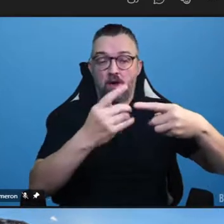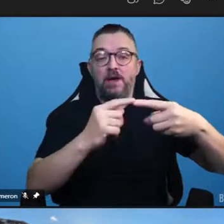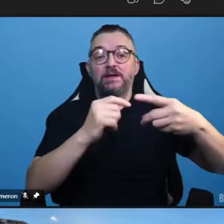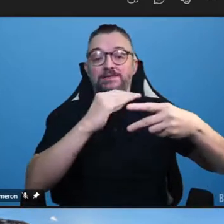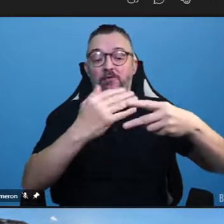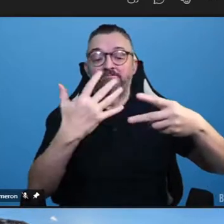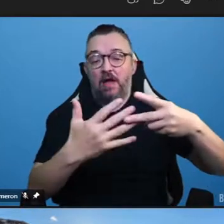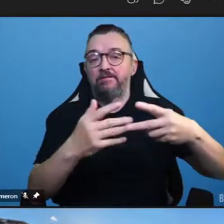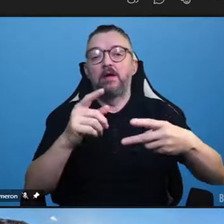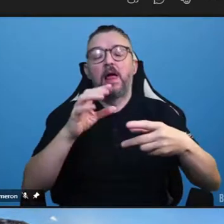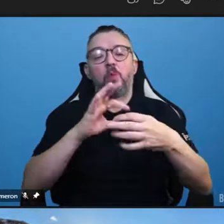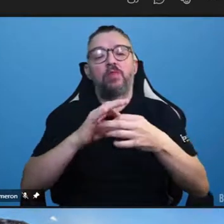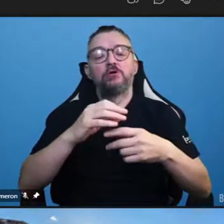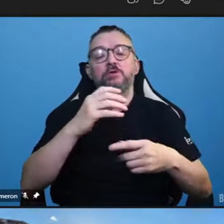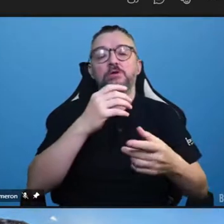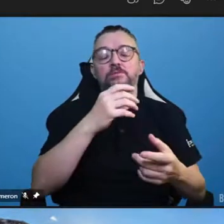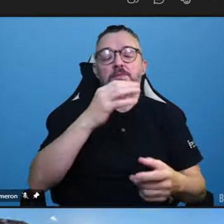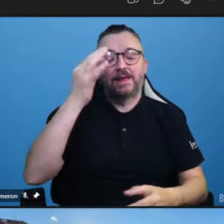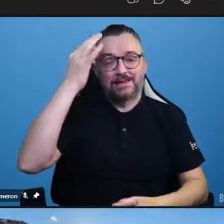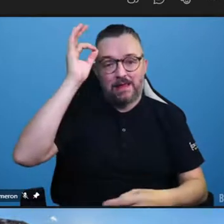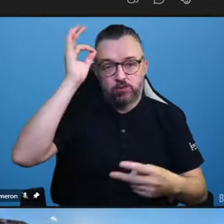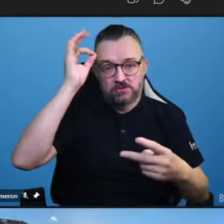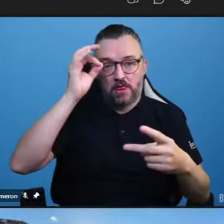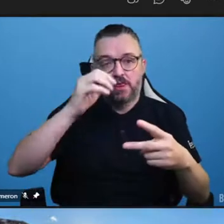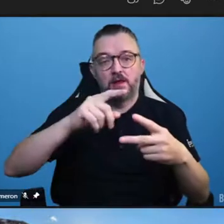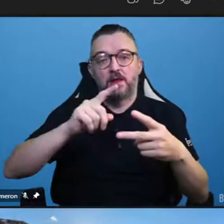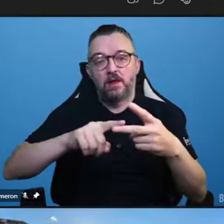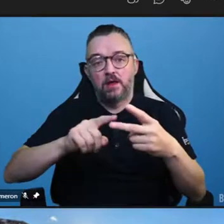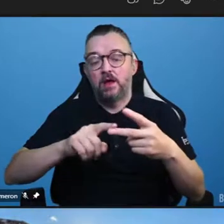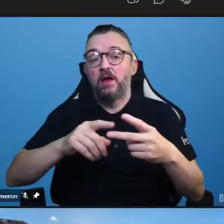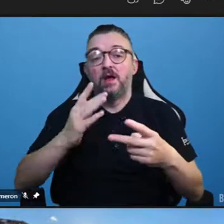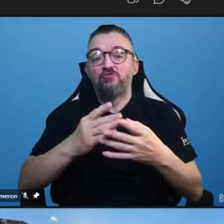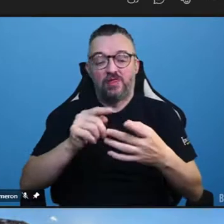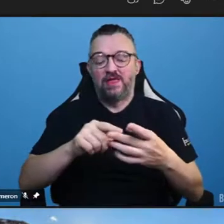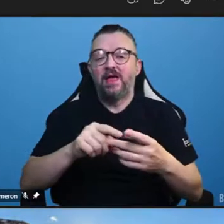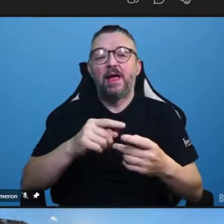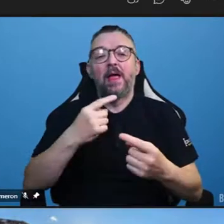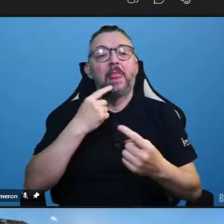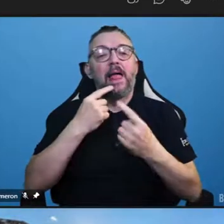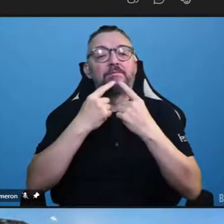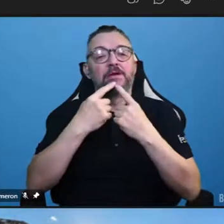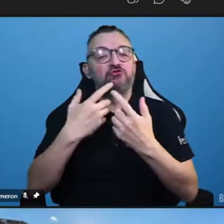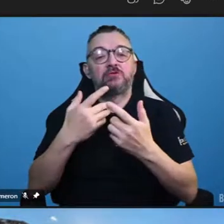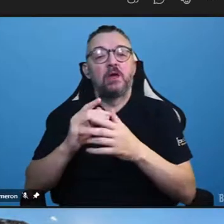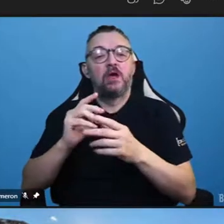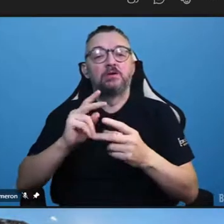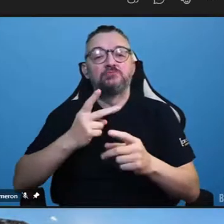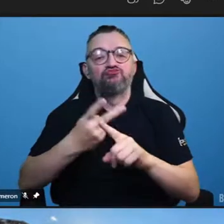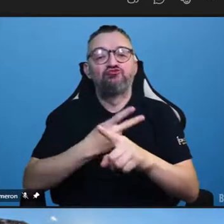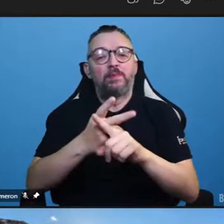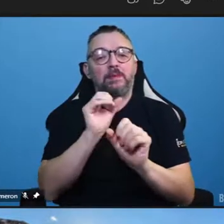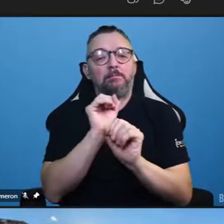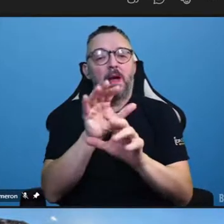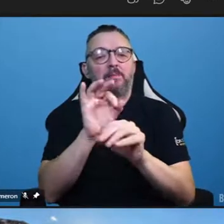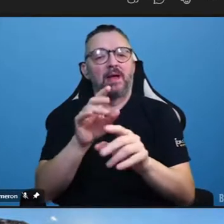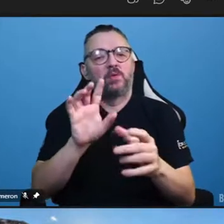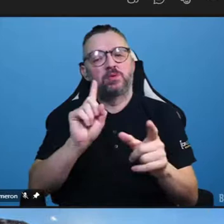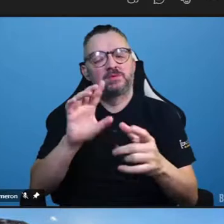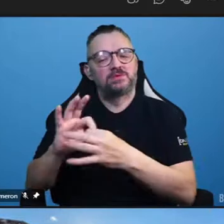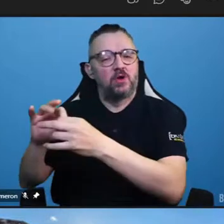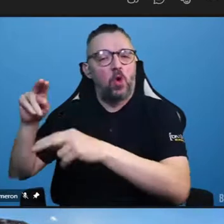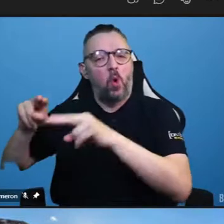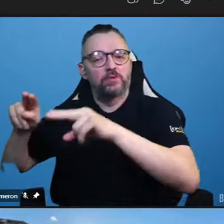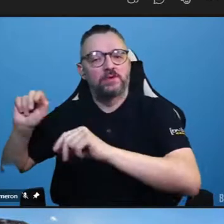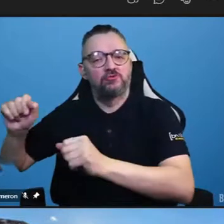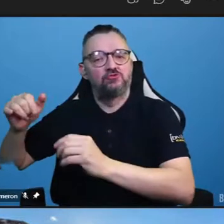Now, in essence, what's happening there is it's repeating back to you the information that you heard as part of the auditor's report, and it's making